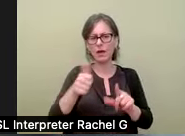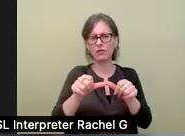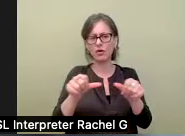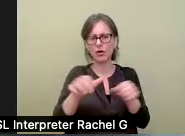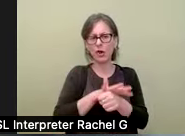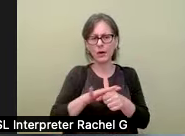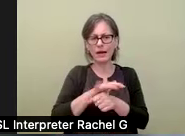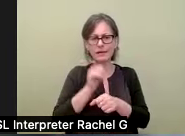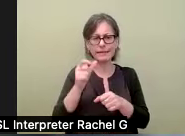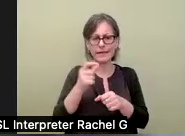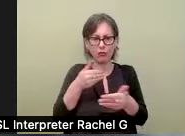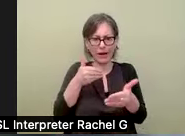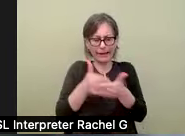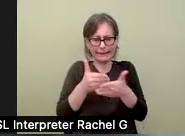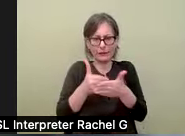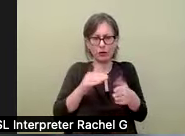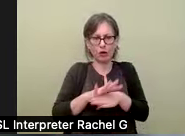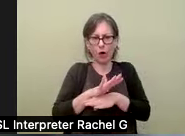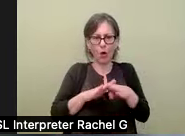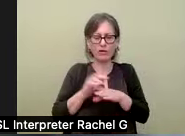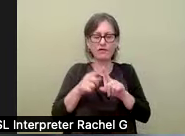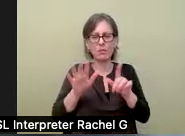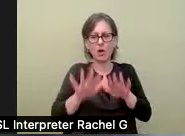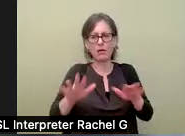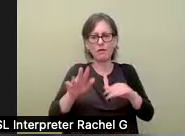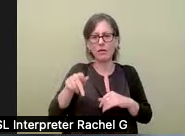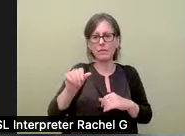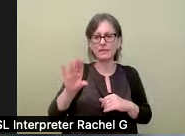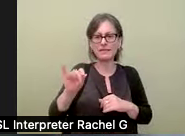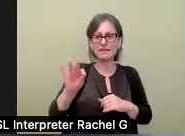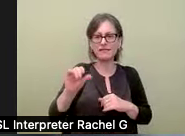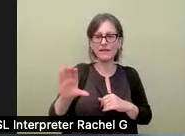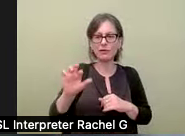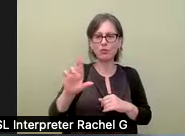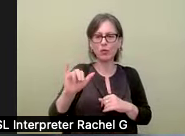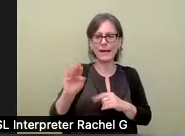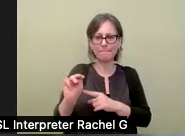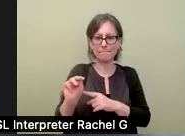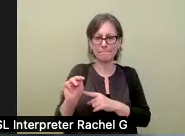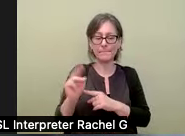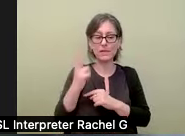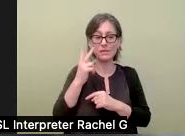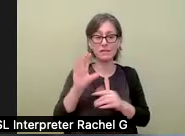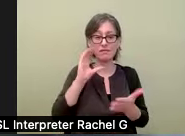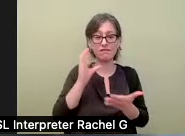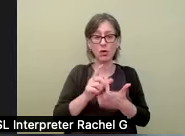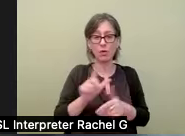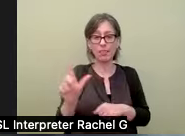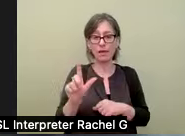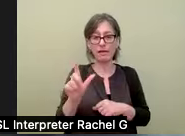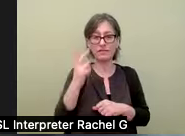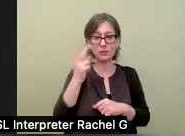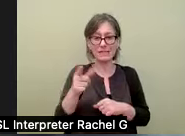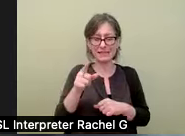California's immediate coastal area, from around the Pacific Rim. And you can see in the photo on the left side, just kind of those little